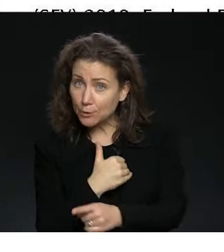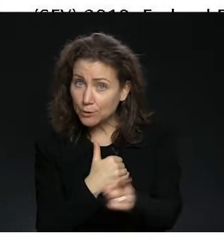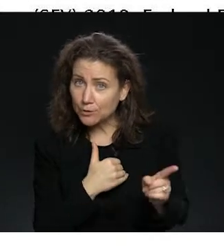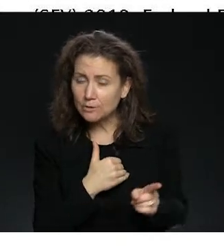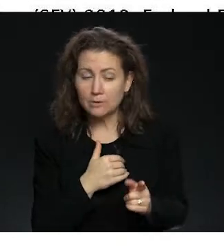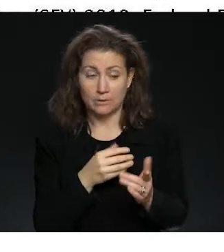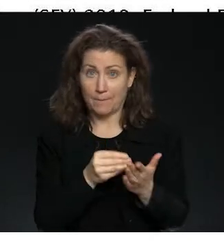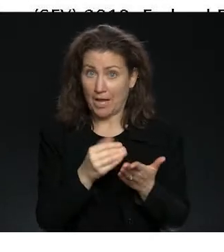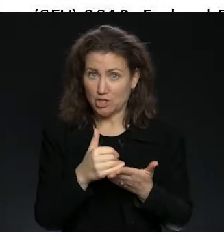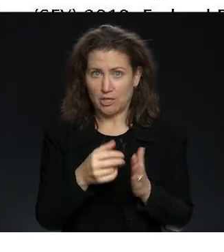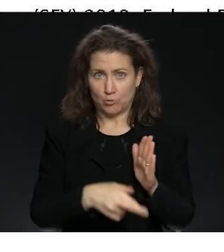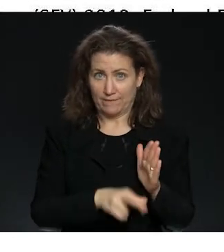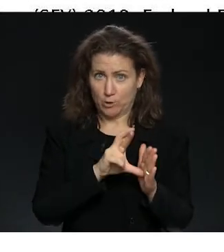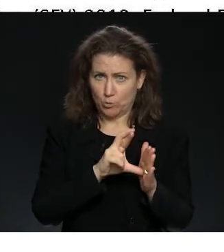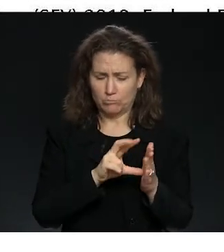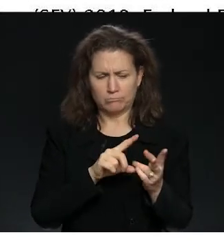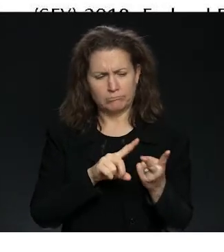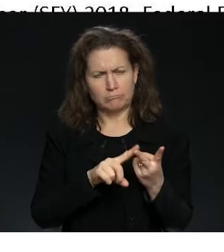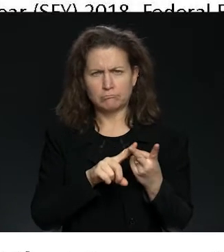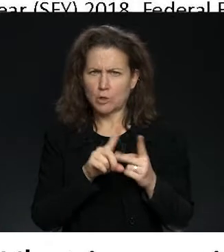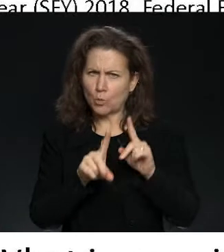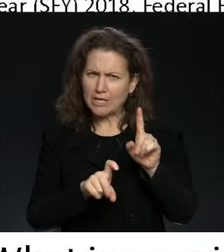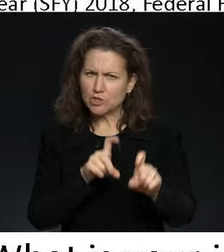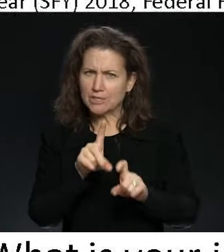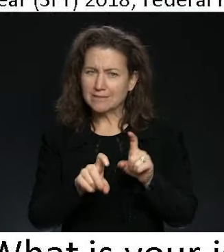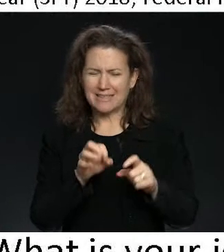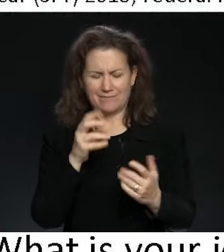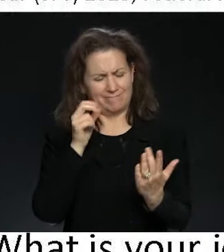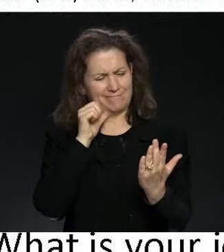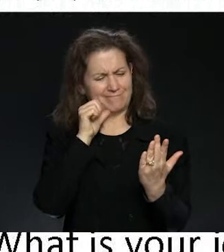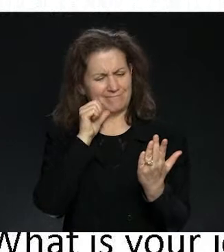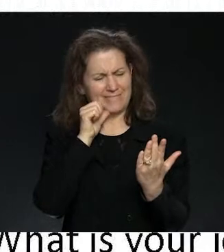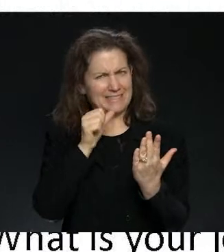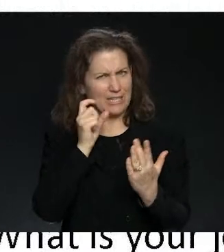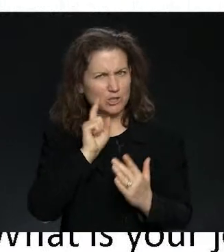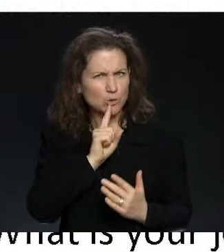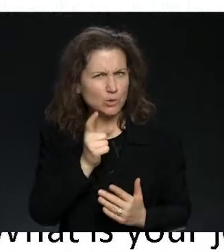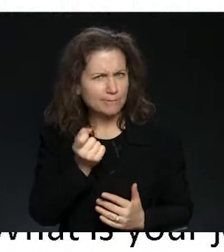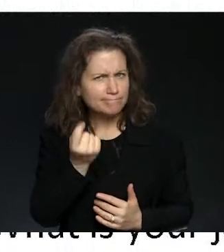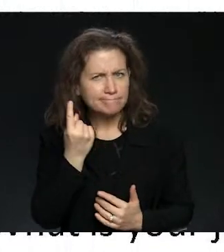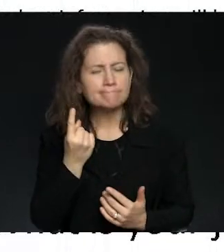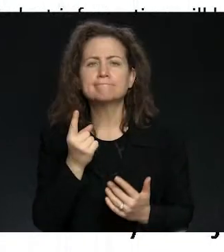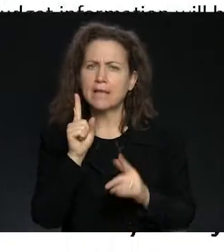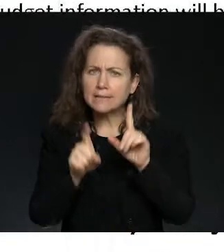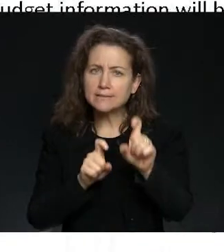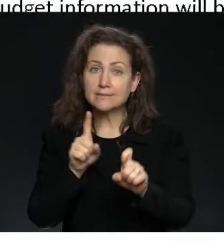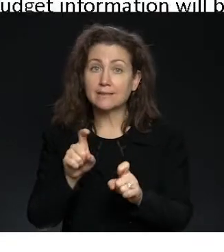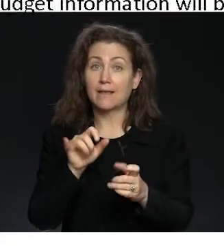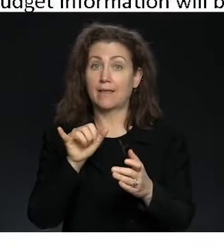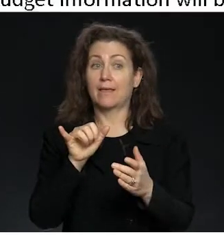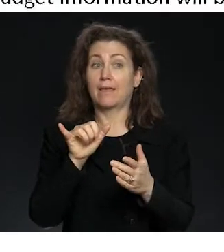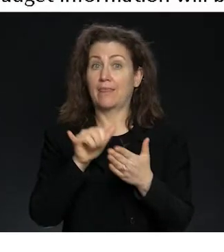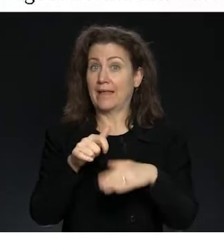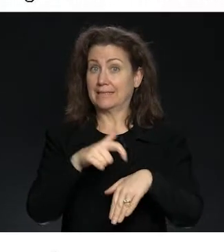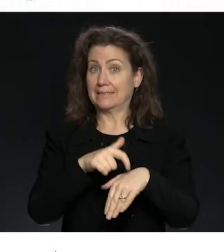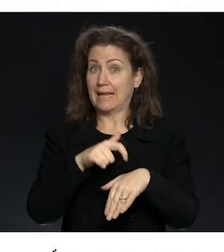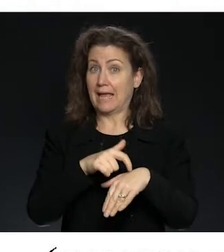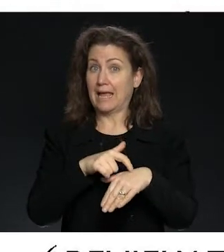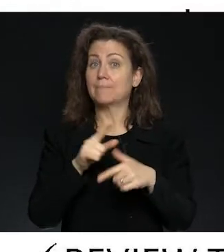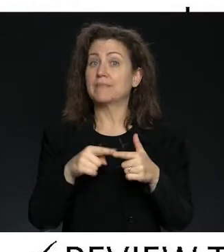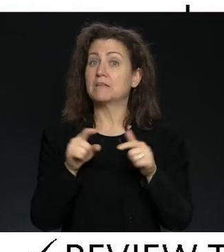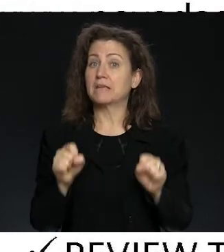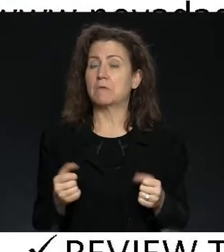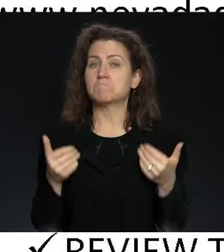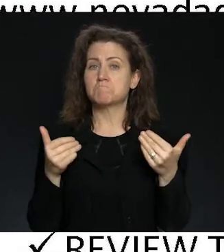you have or what you don't understand. Then at this point, you can make a motion. The motion may be, I make a motion to